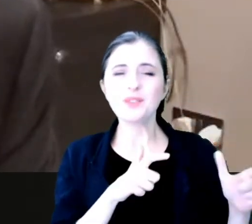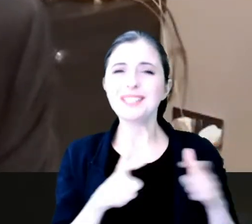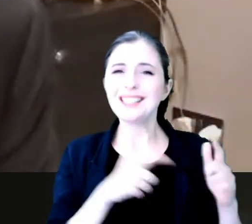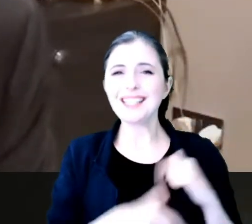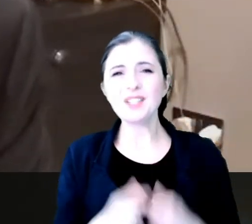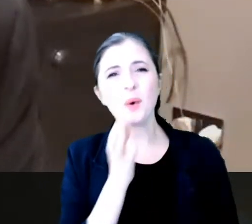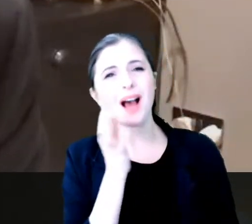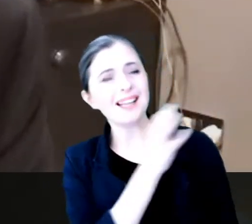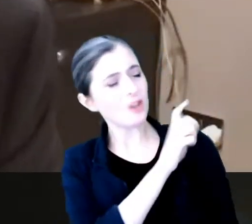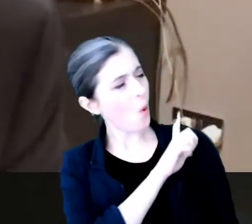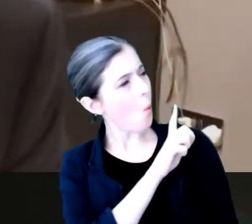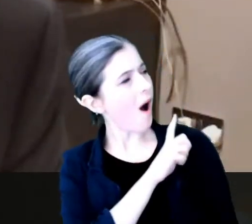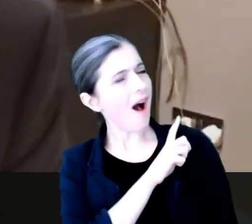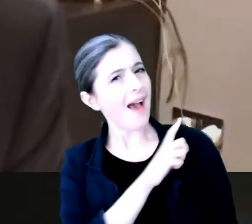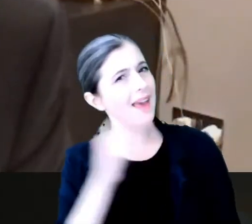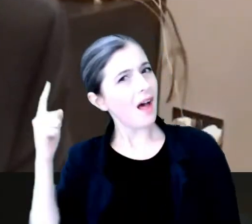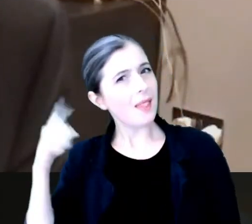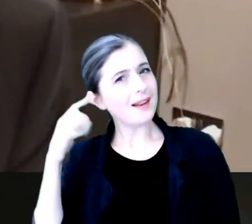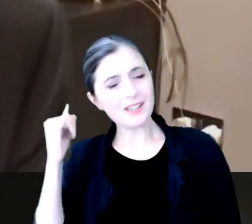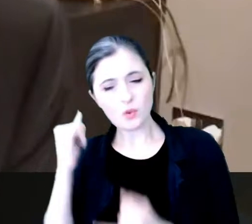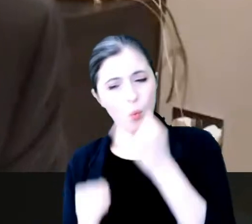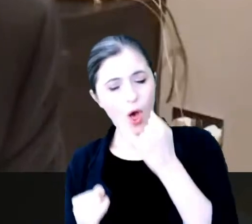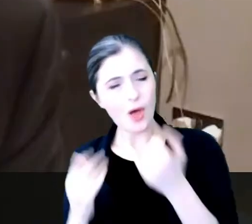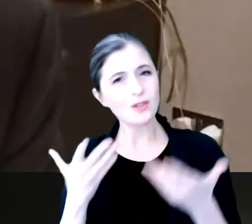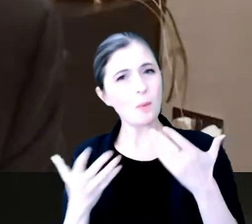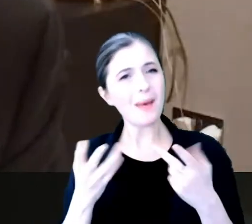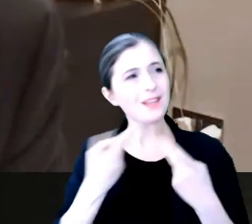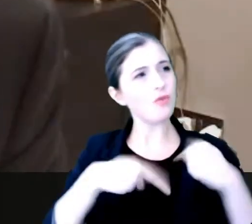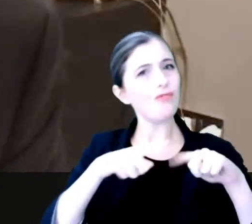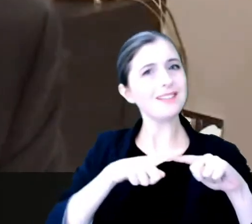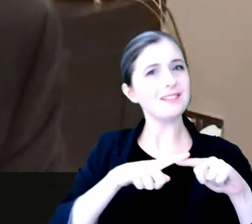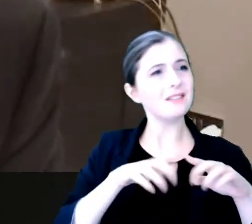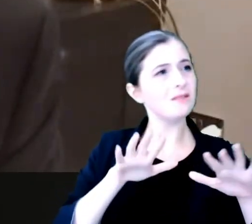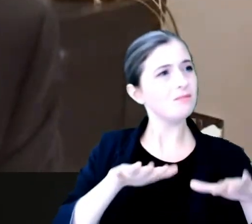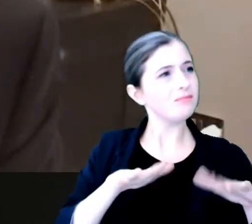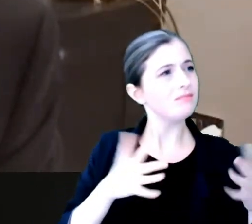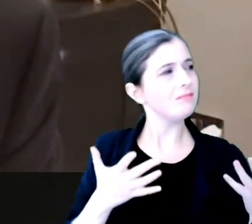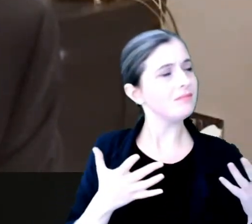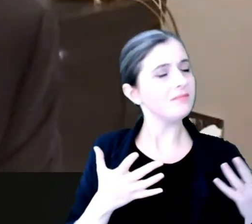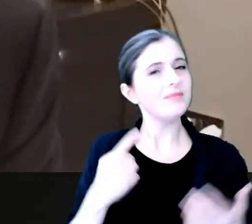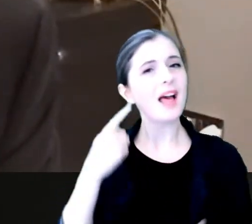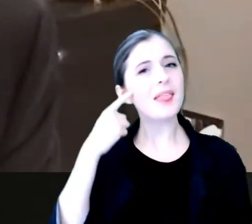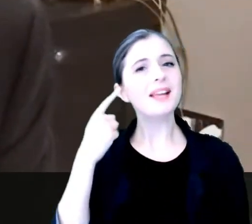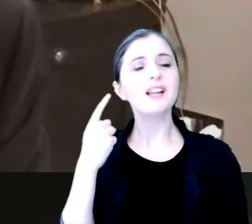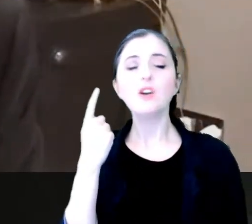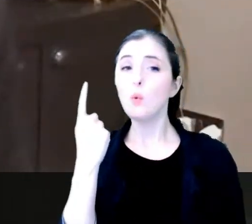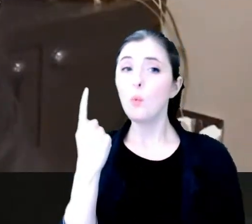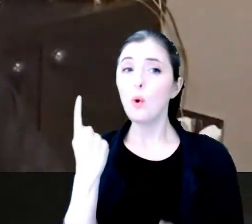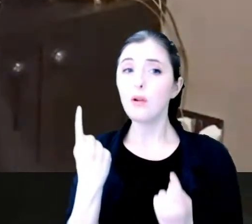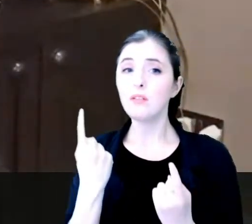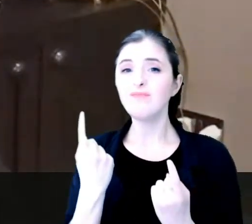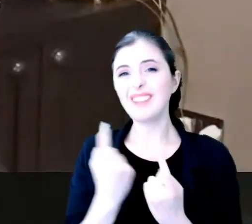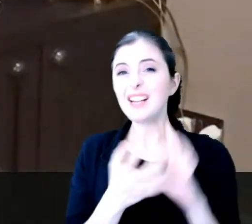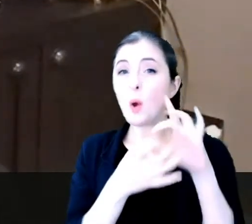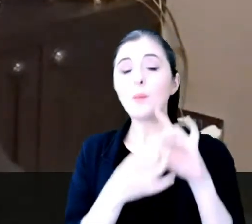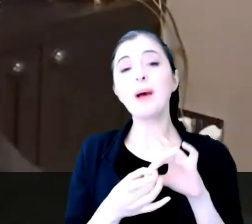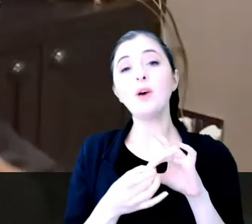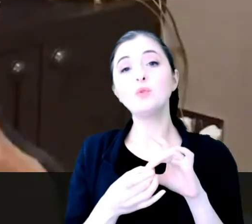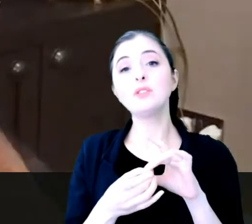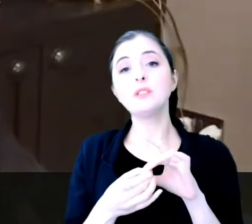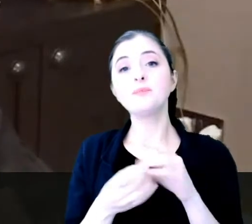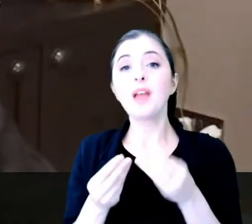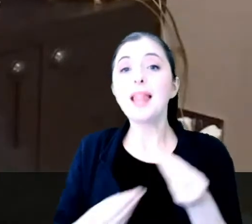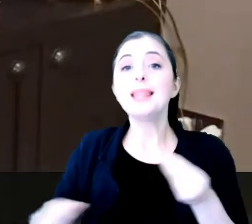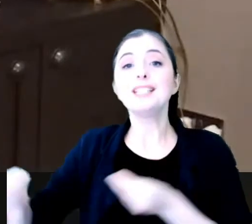worse than the rest of the country? And I think one of the things are about logistics, right, that